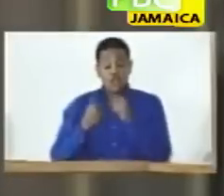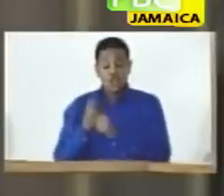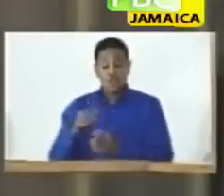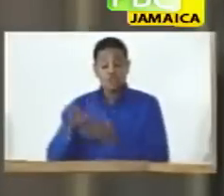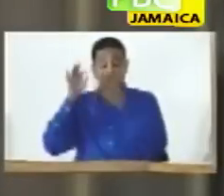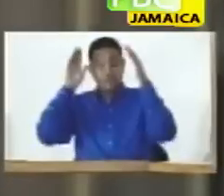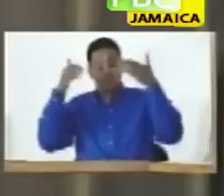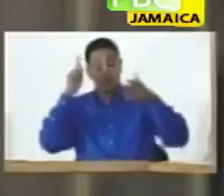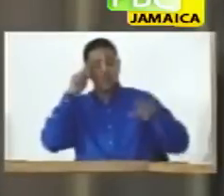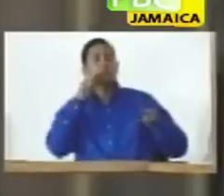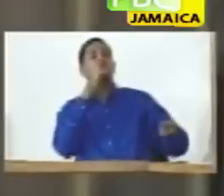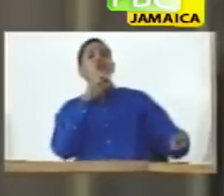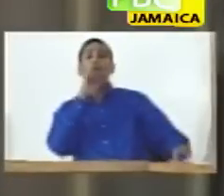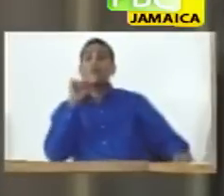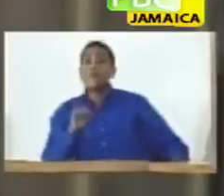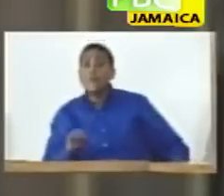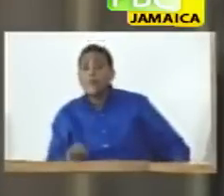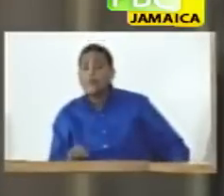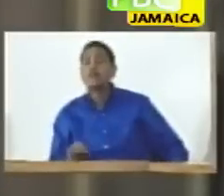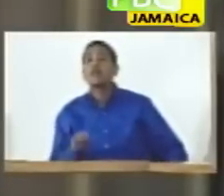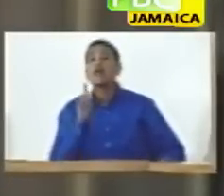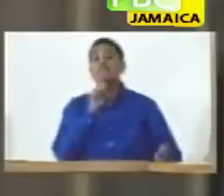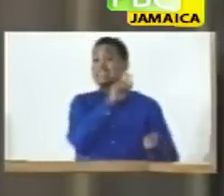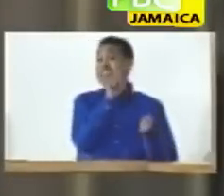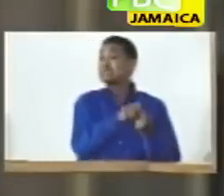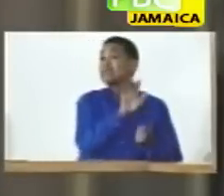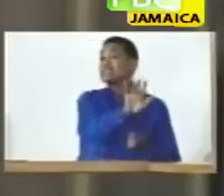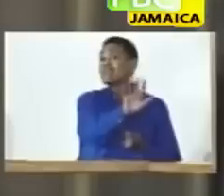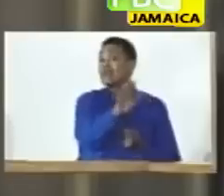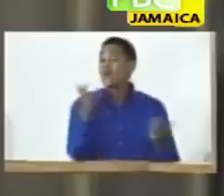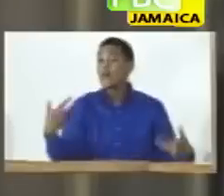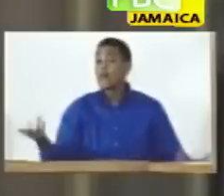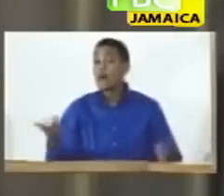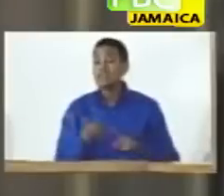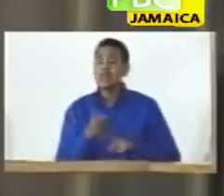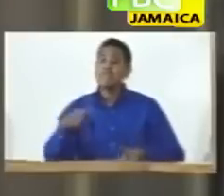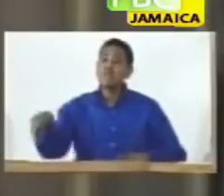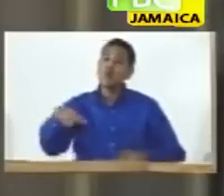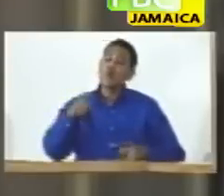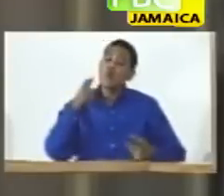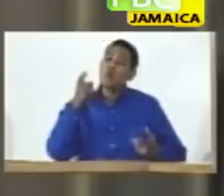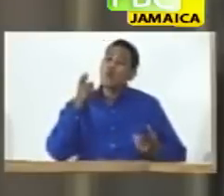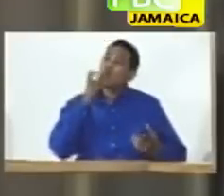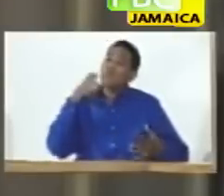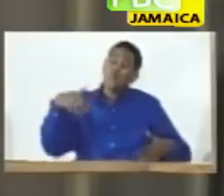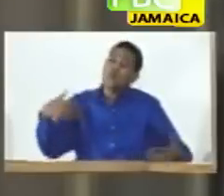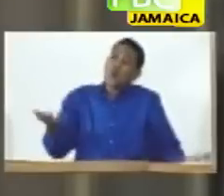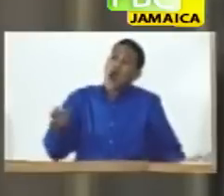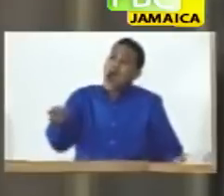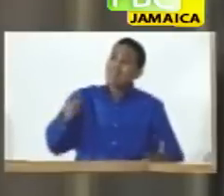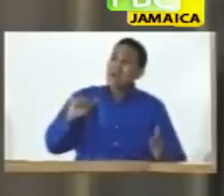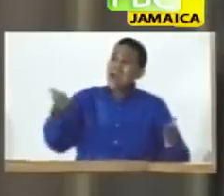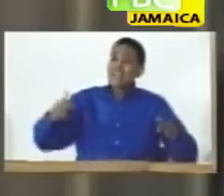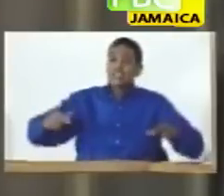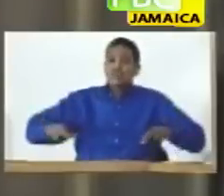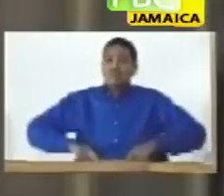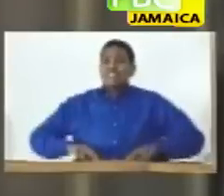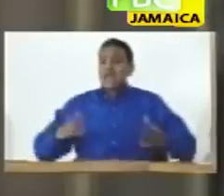will be placed on the elderly, and in particular, those without any retirement